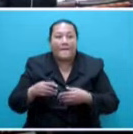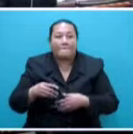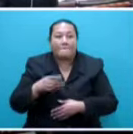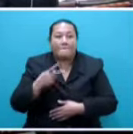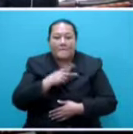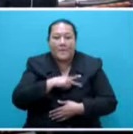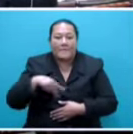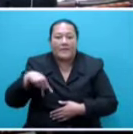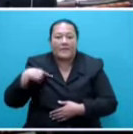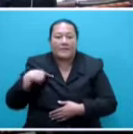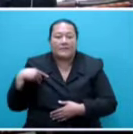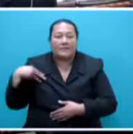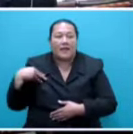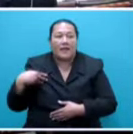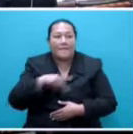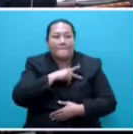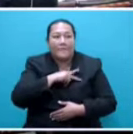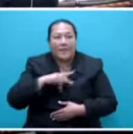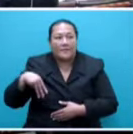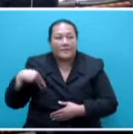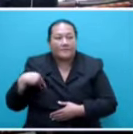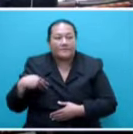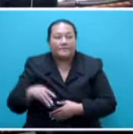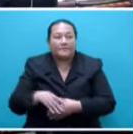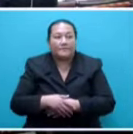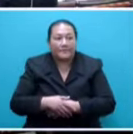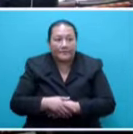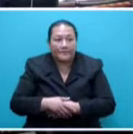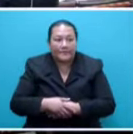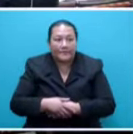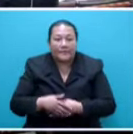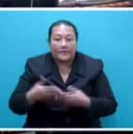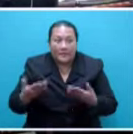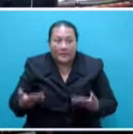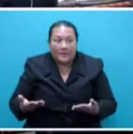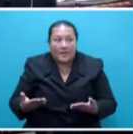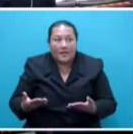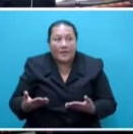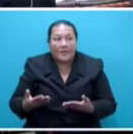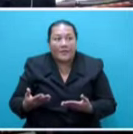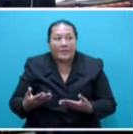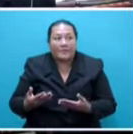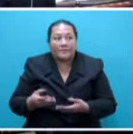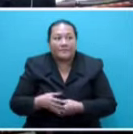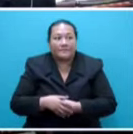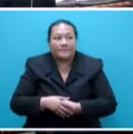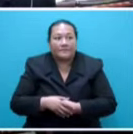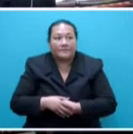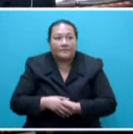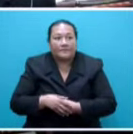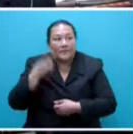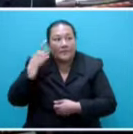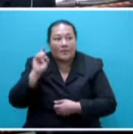Honourable members, we will continue with the response to His Excellency's address. And I now